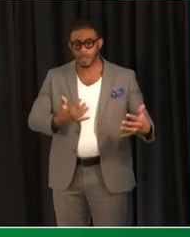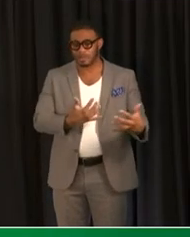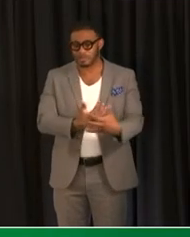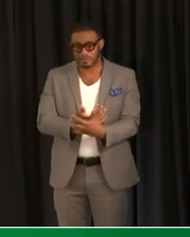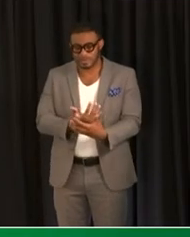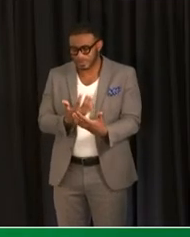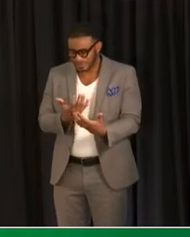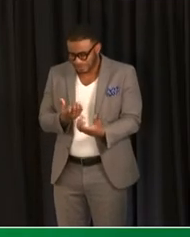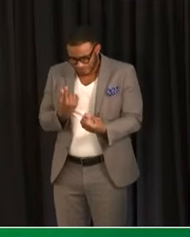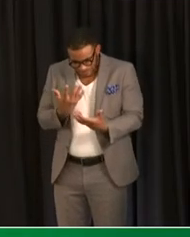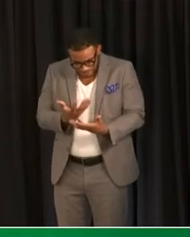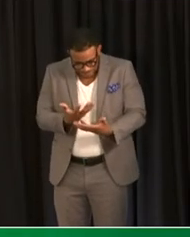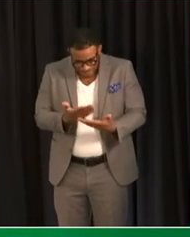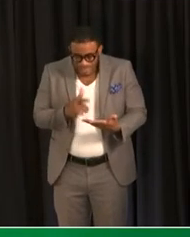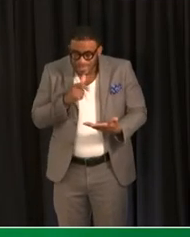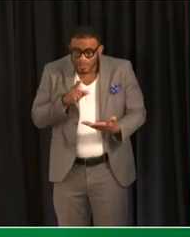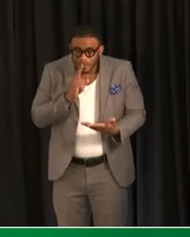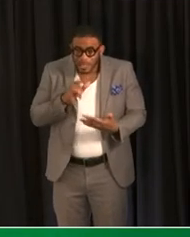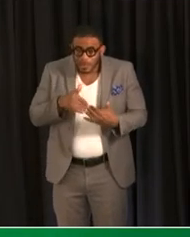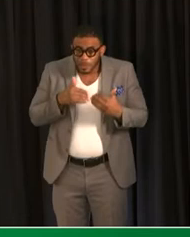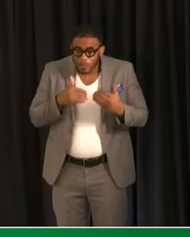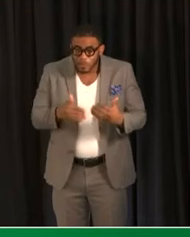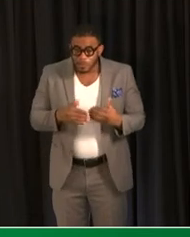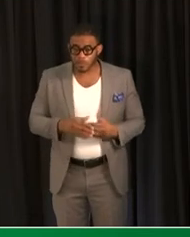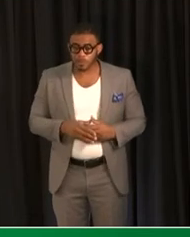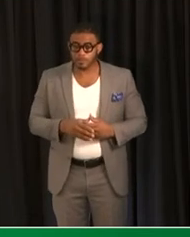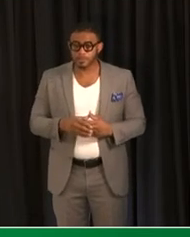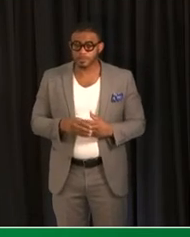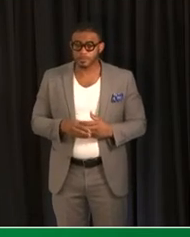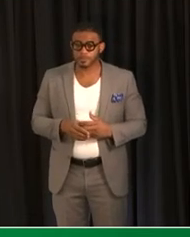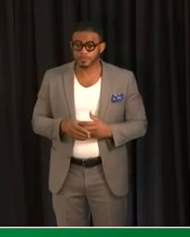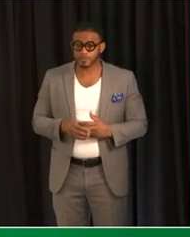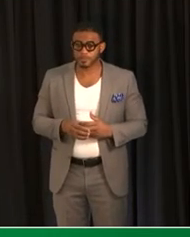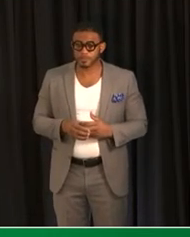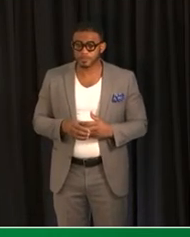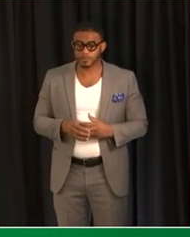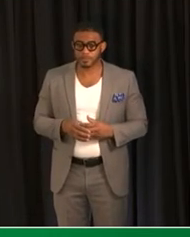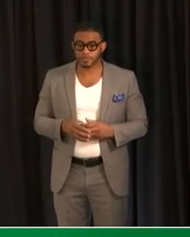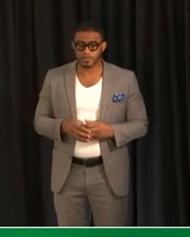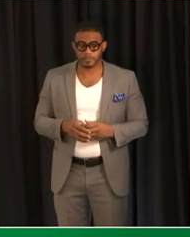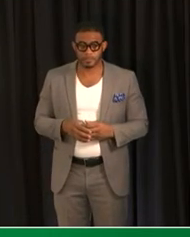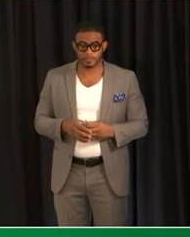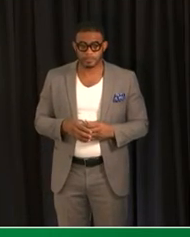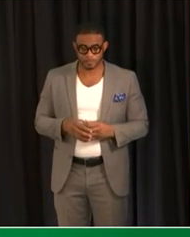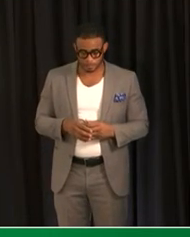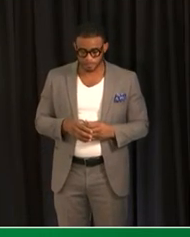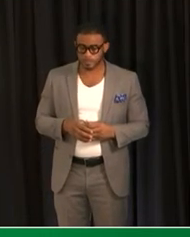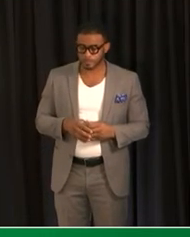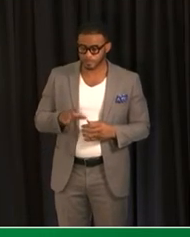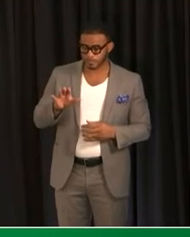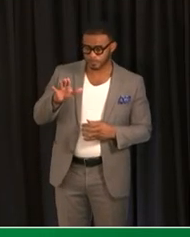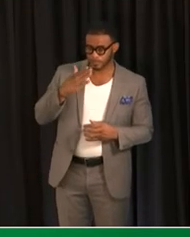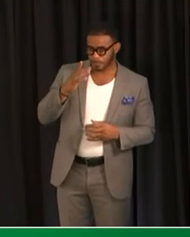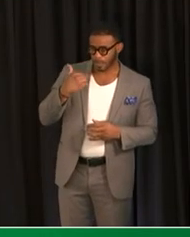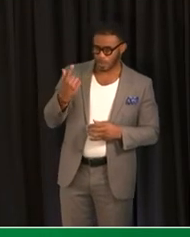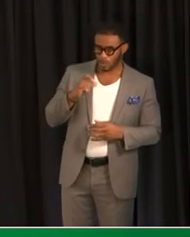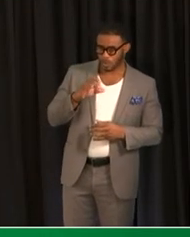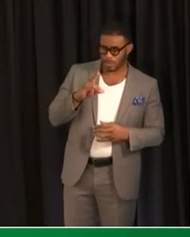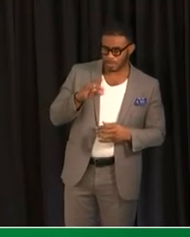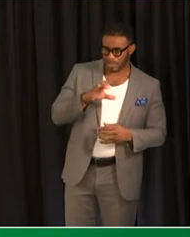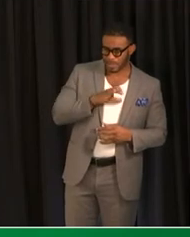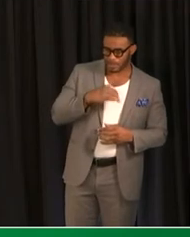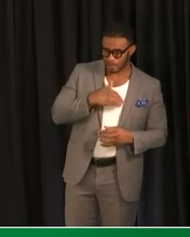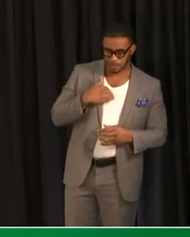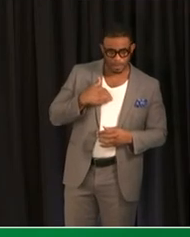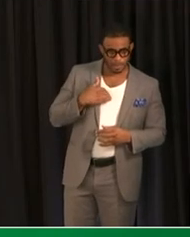arms around what they may need to be as they move forward. Great, and I'll go to the